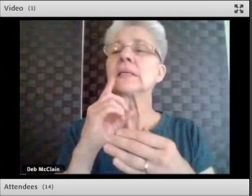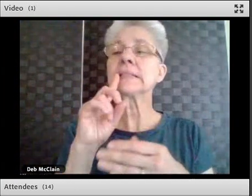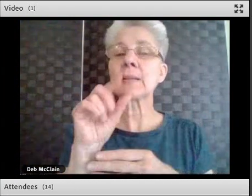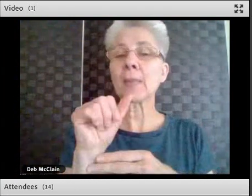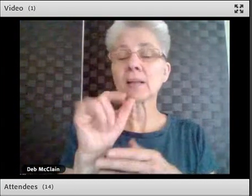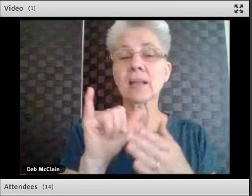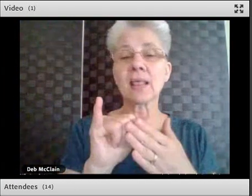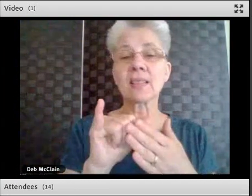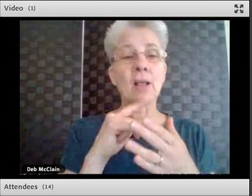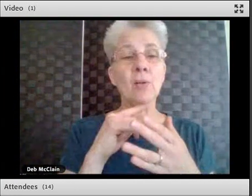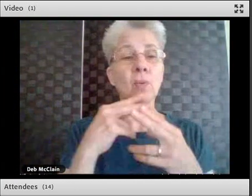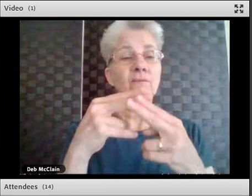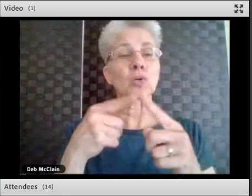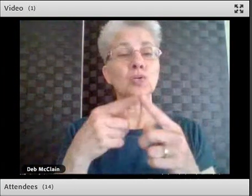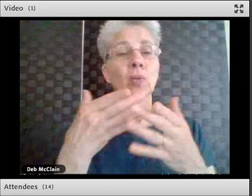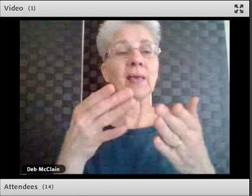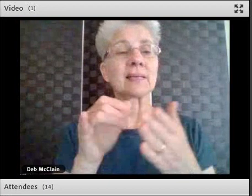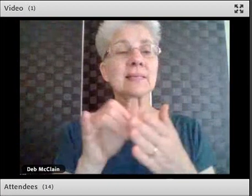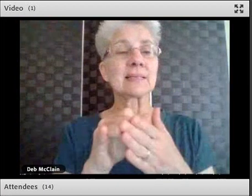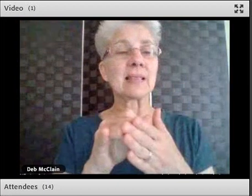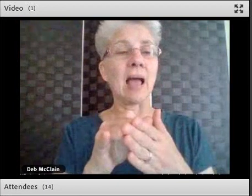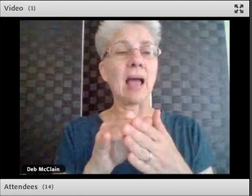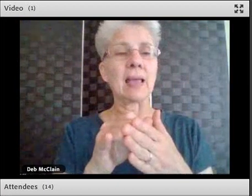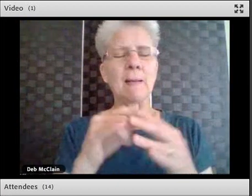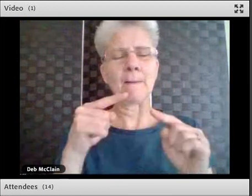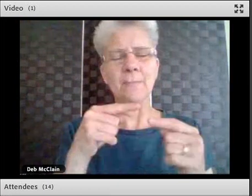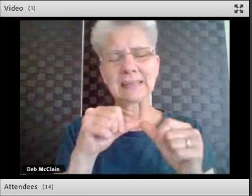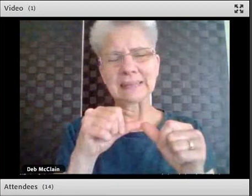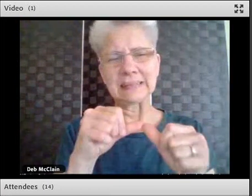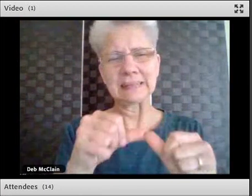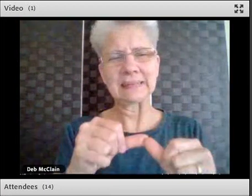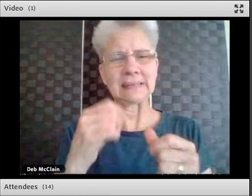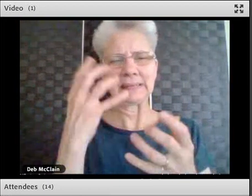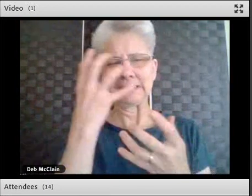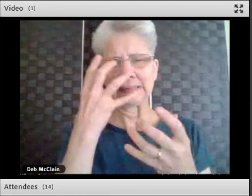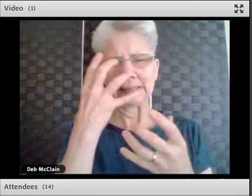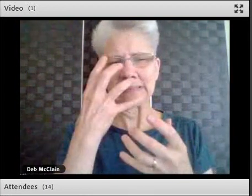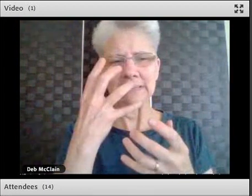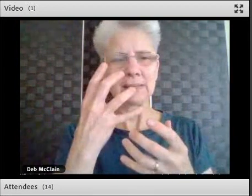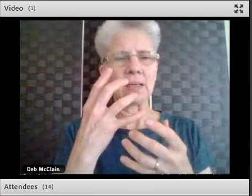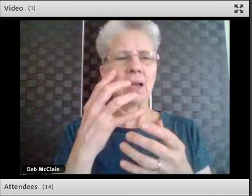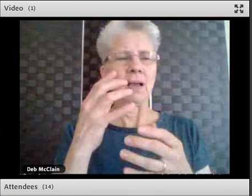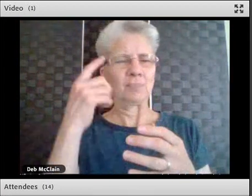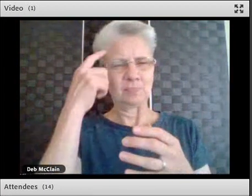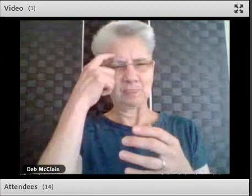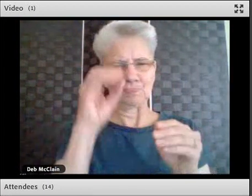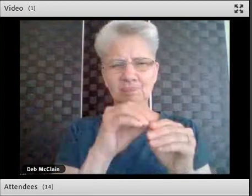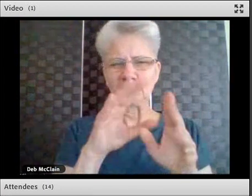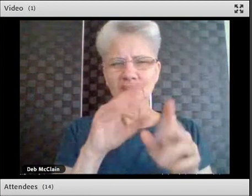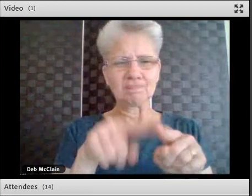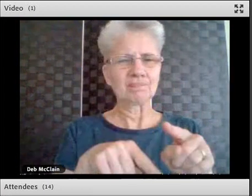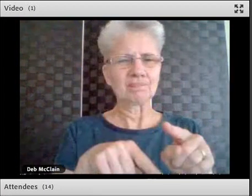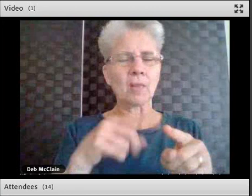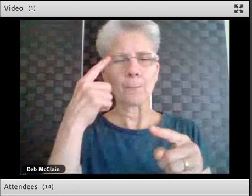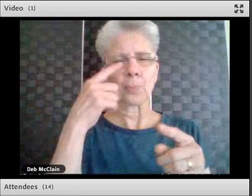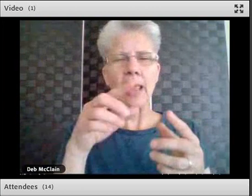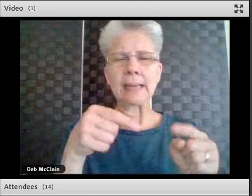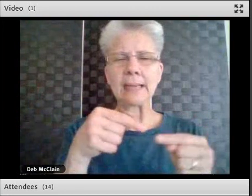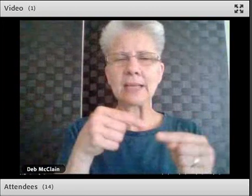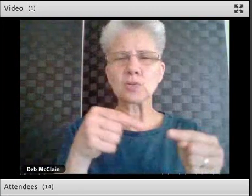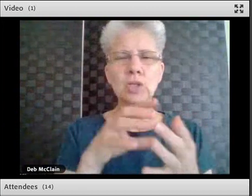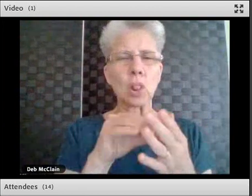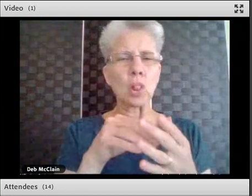So it refers to symptoms such as debilitating pain, fatigue, dizziness, cognitive dysfunctions, brain injuries, learning differences,